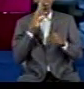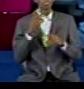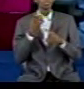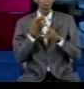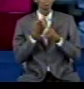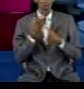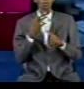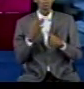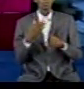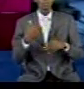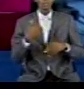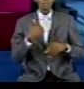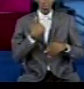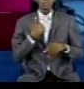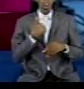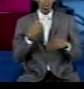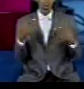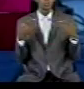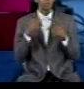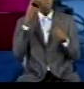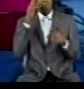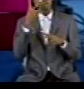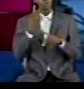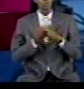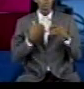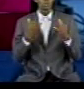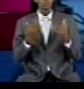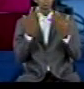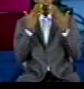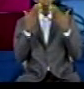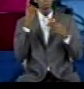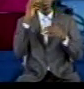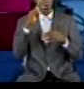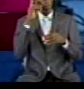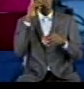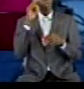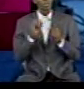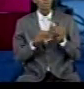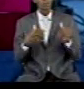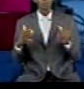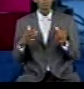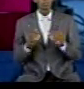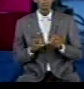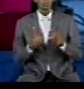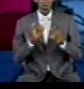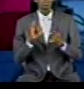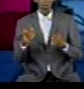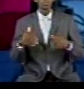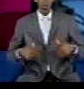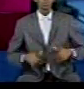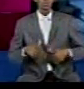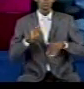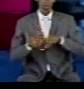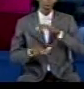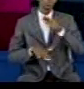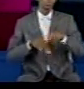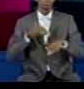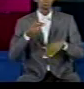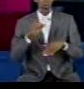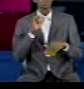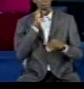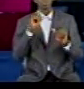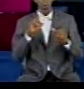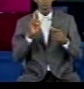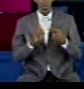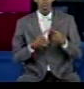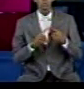now. I really want to thank God for everything. During the youth walk that we went for, I could not able to talk